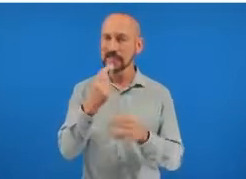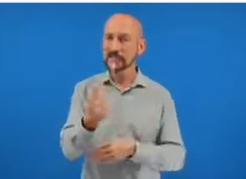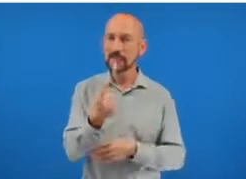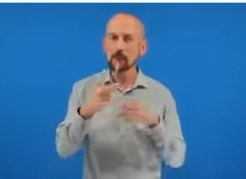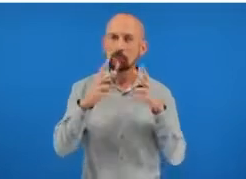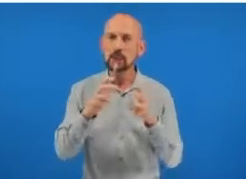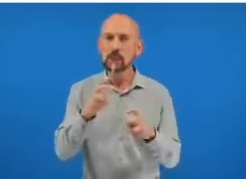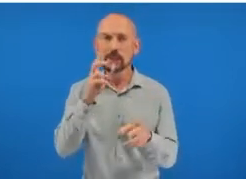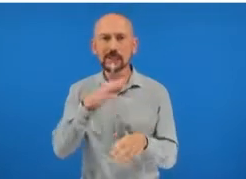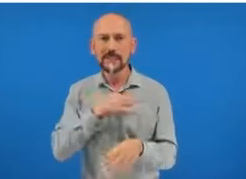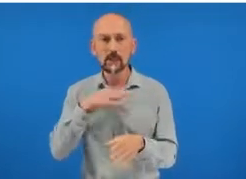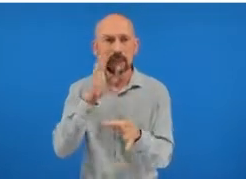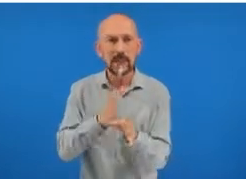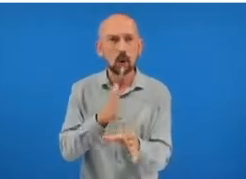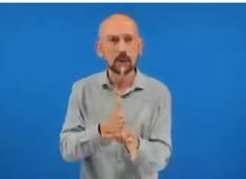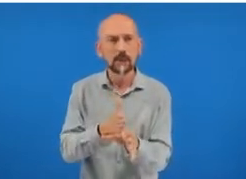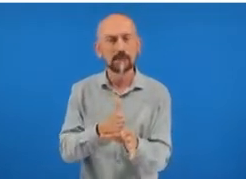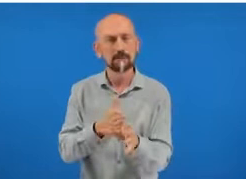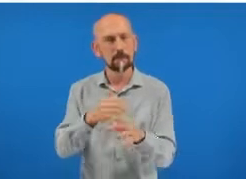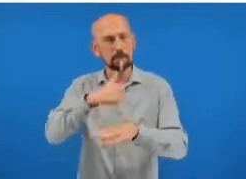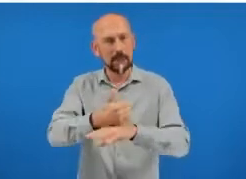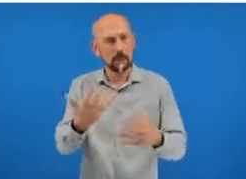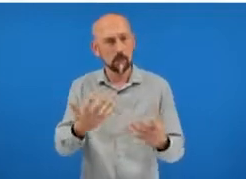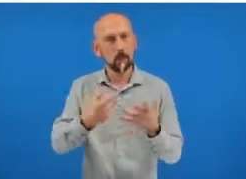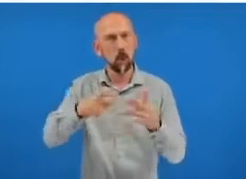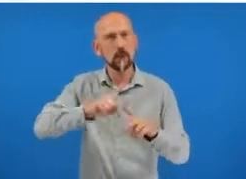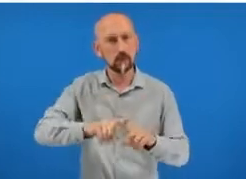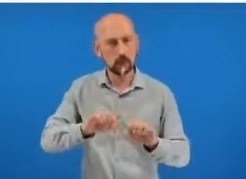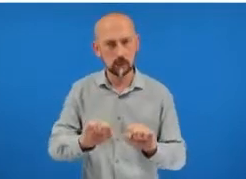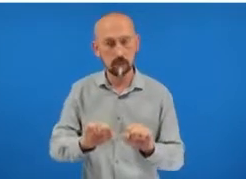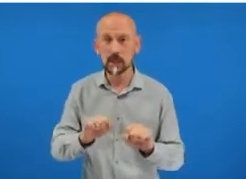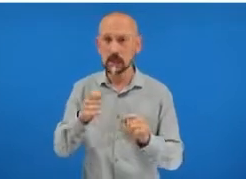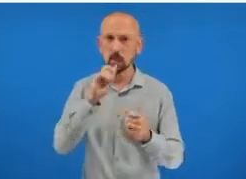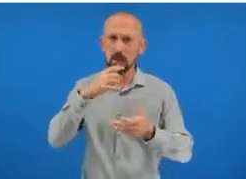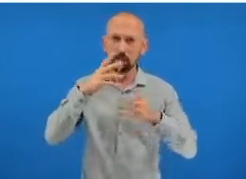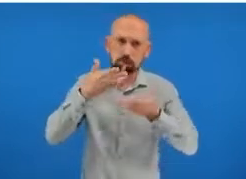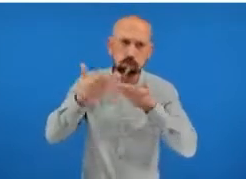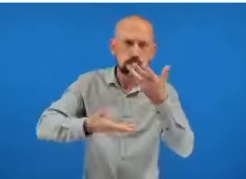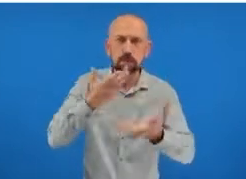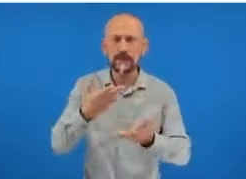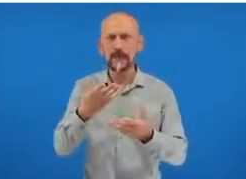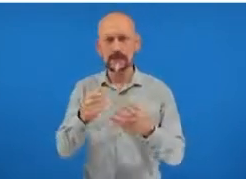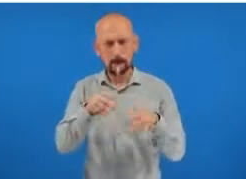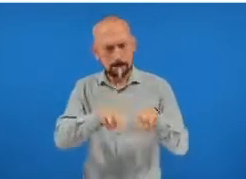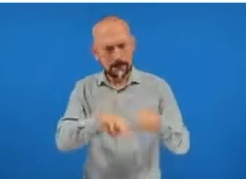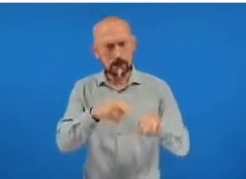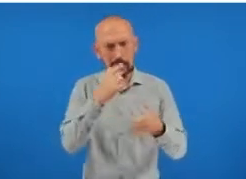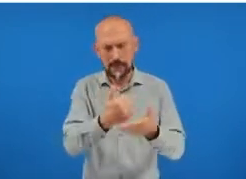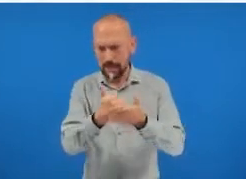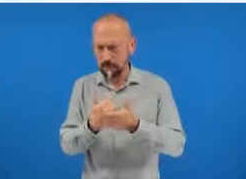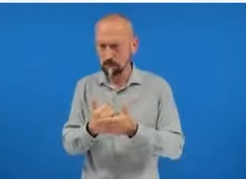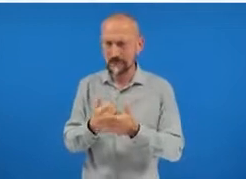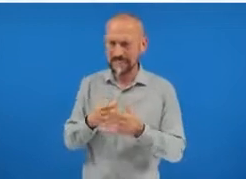Oxford, showing us the importance of measures in shaping individual treatment. So over